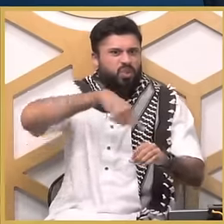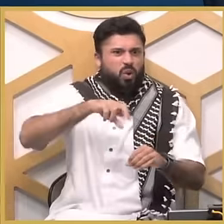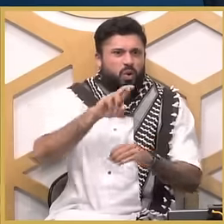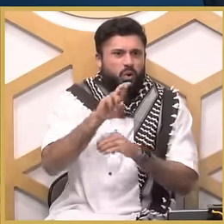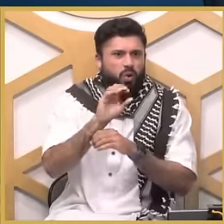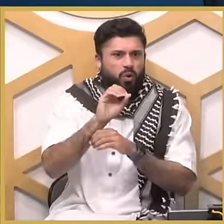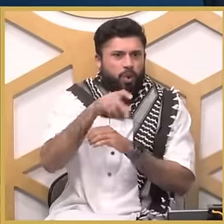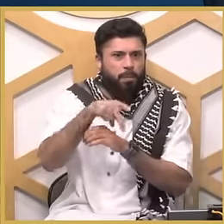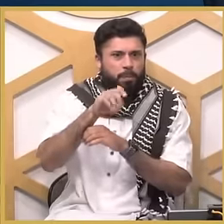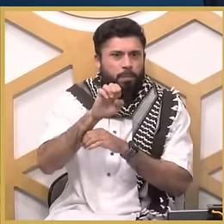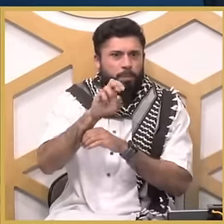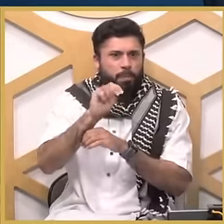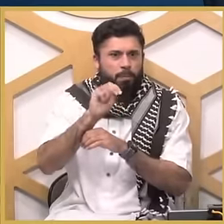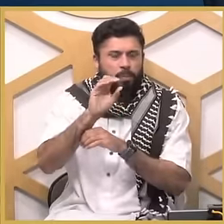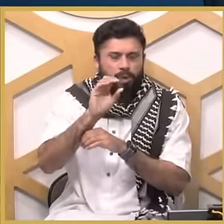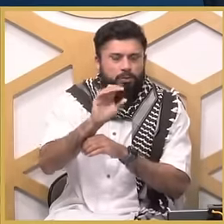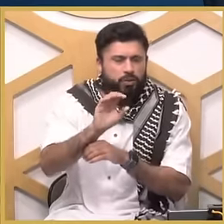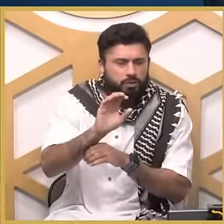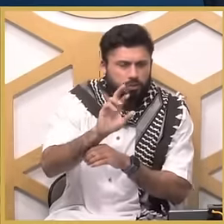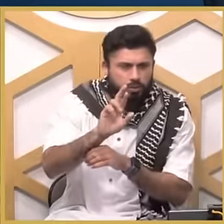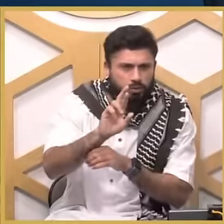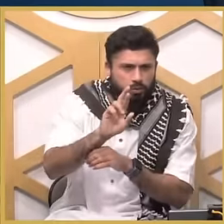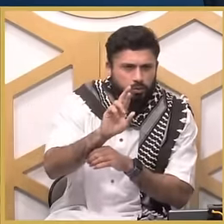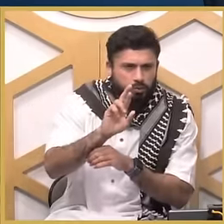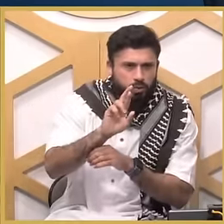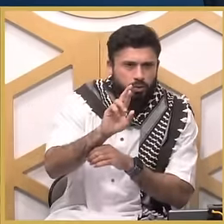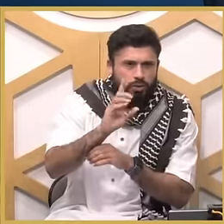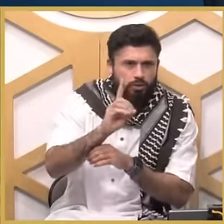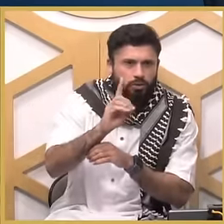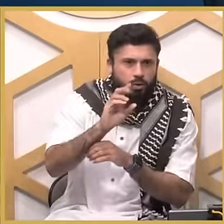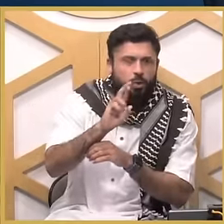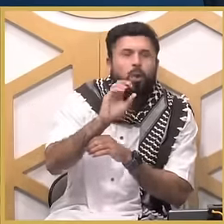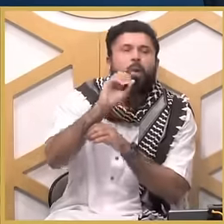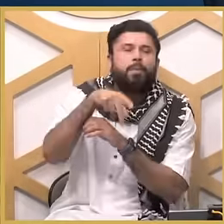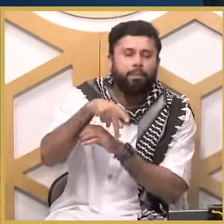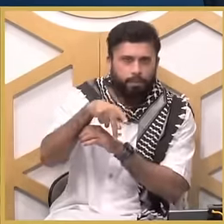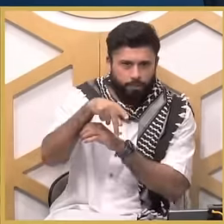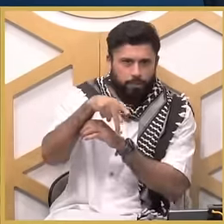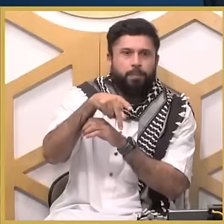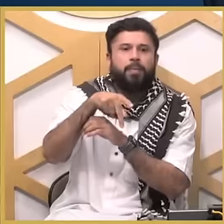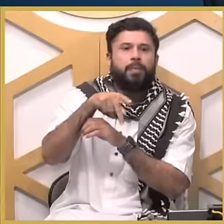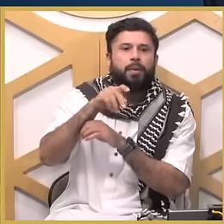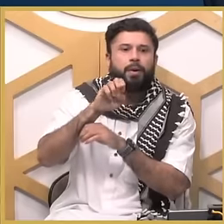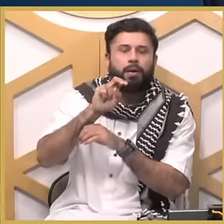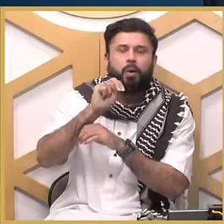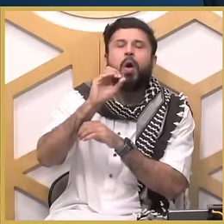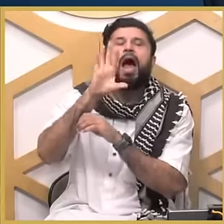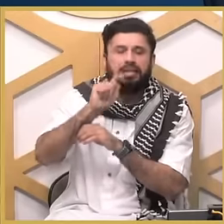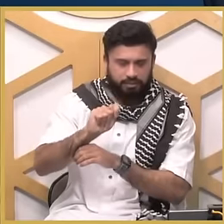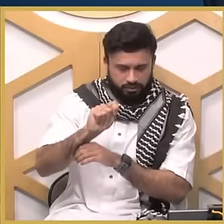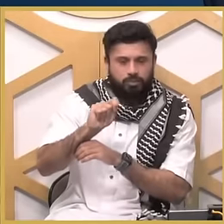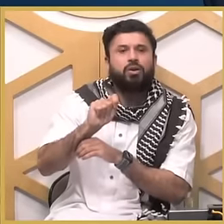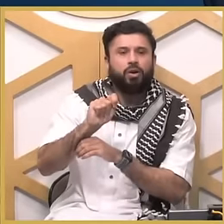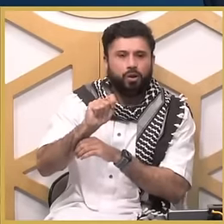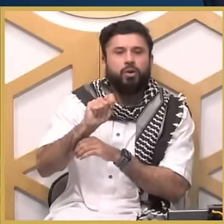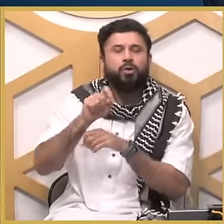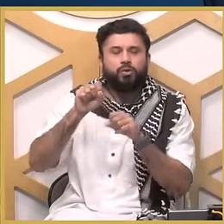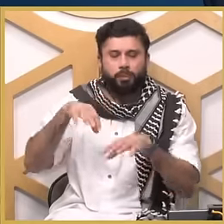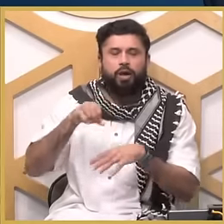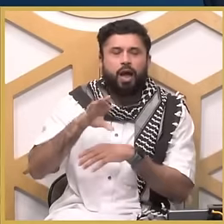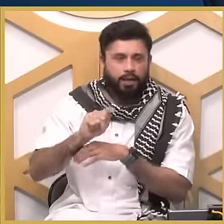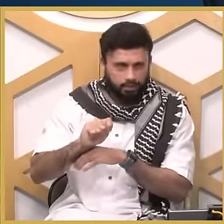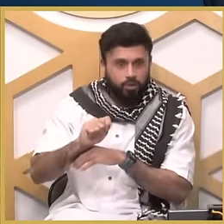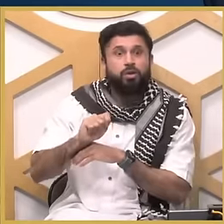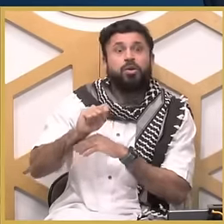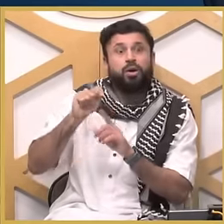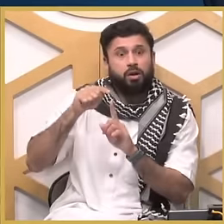when we see, mashallah, there was a revival of Islamic spirit, really. And the people come into the masajid and mashallah find this a new way to Allah subhanahu wa ta'ala.